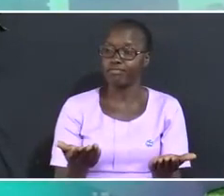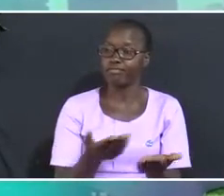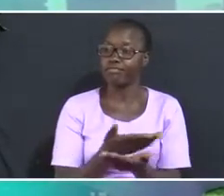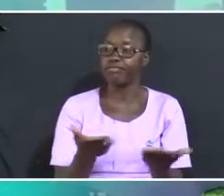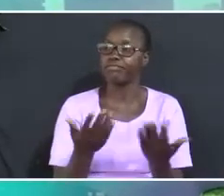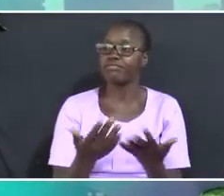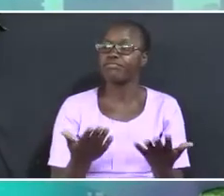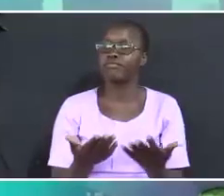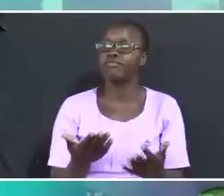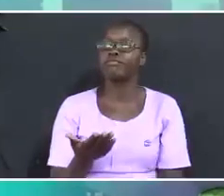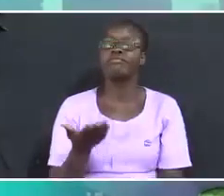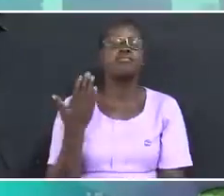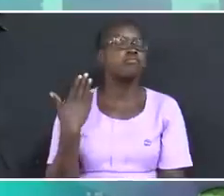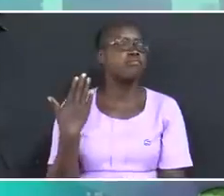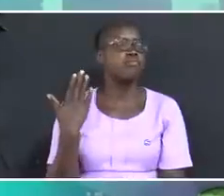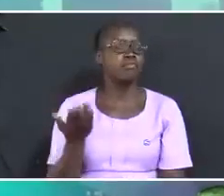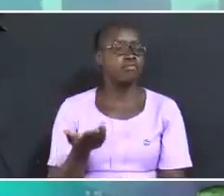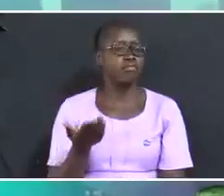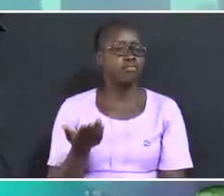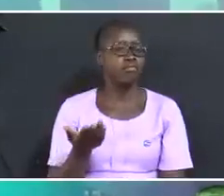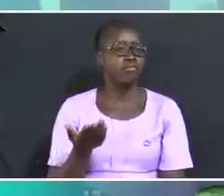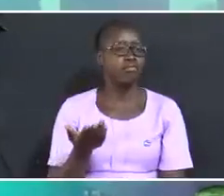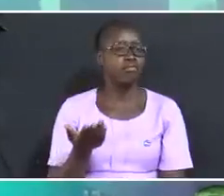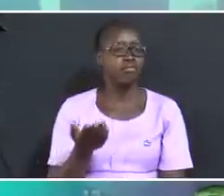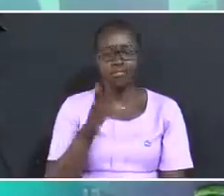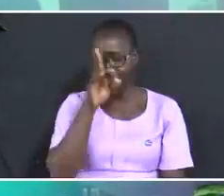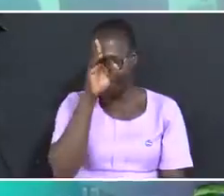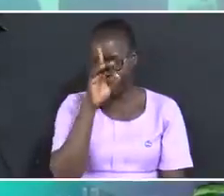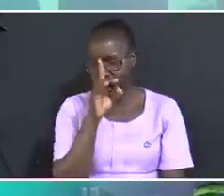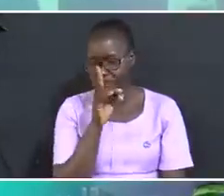had been there. That's why they were silenced.